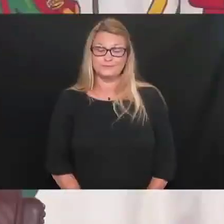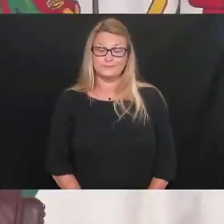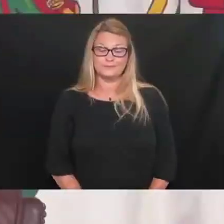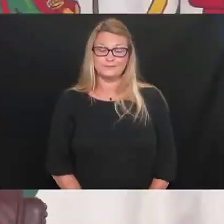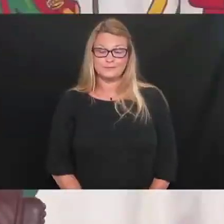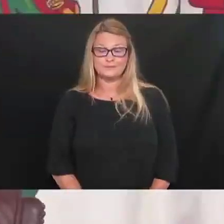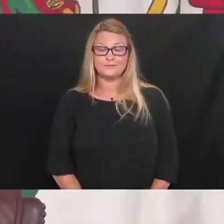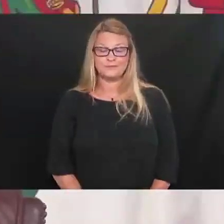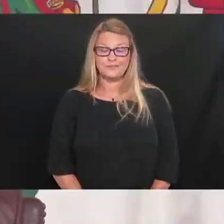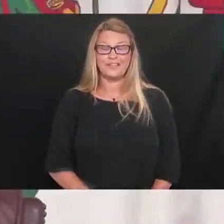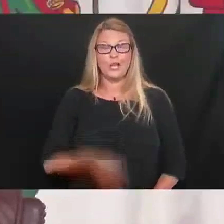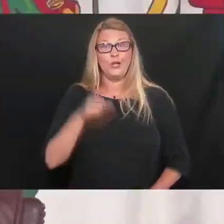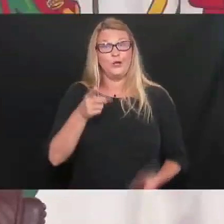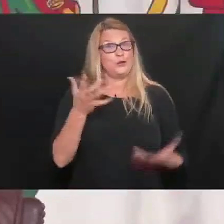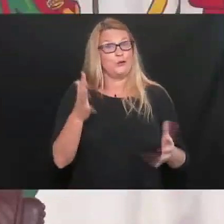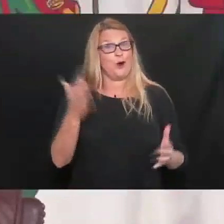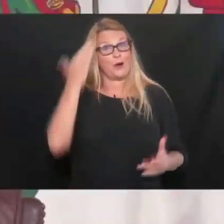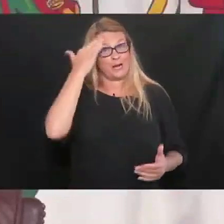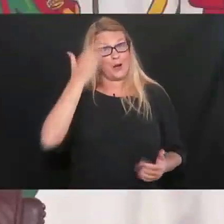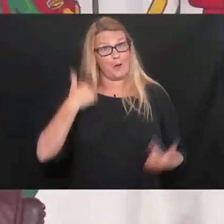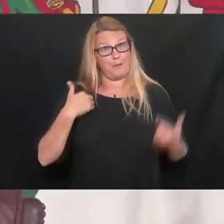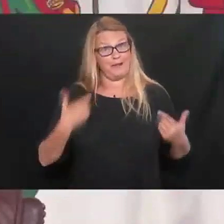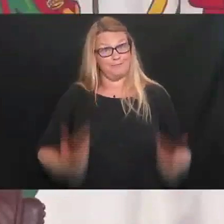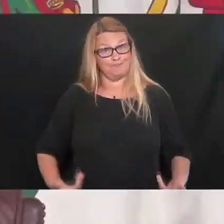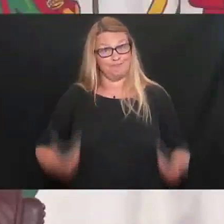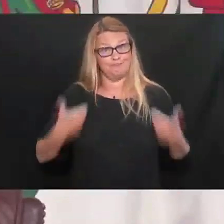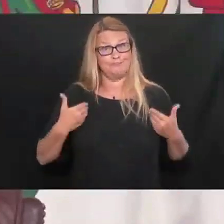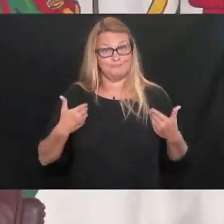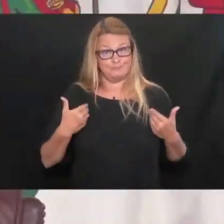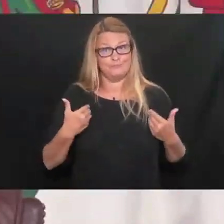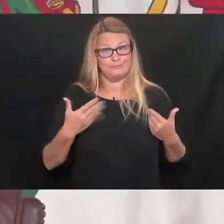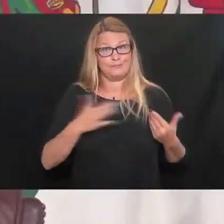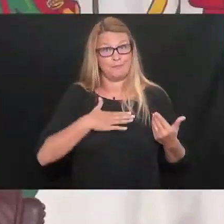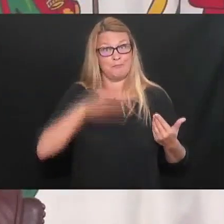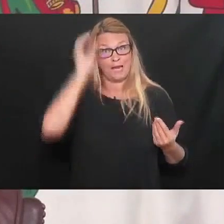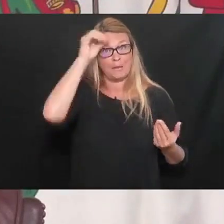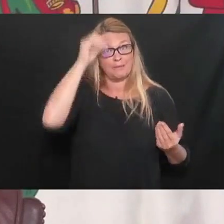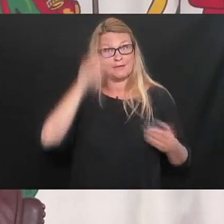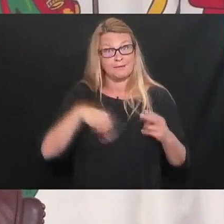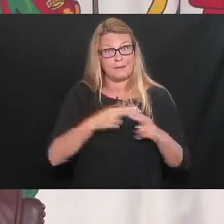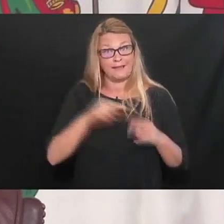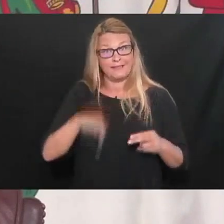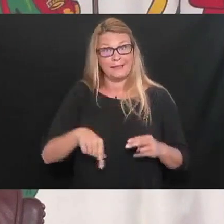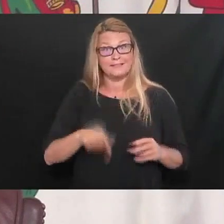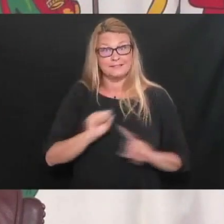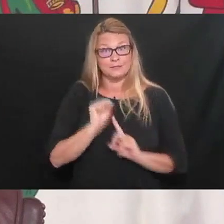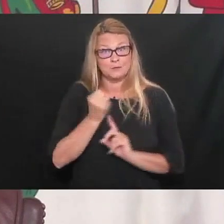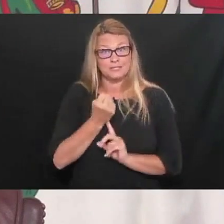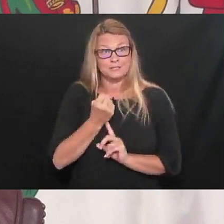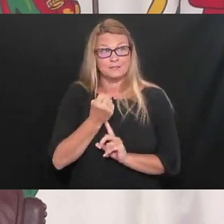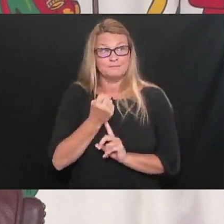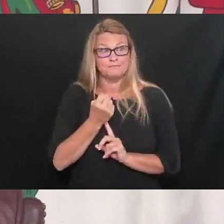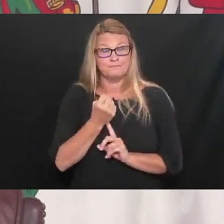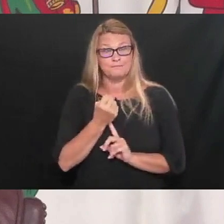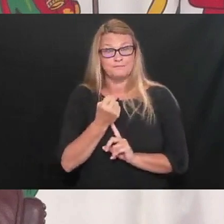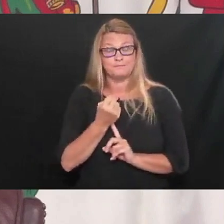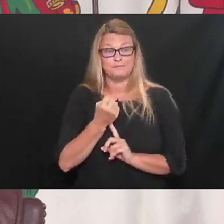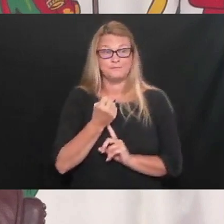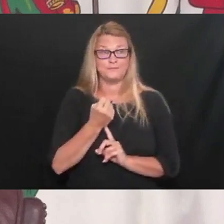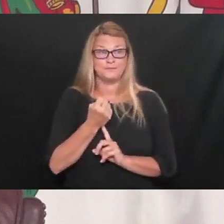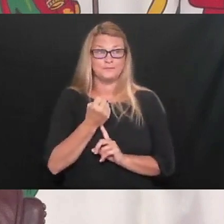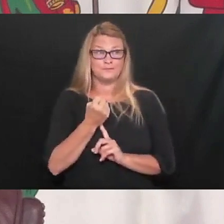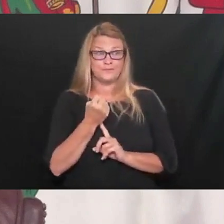you know me well enough to know just where I stand. I stand just in this position.